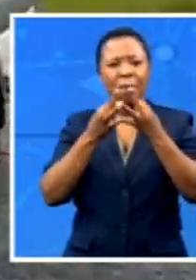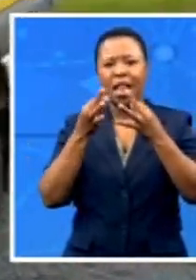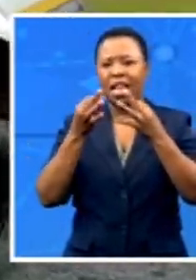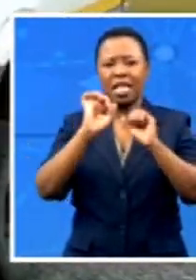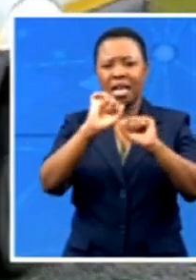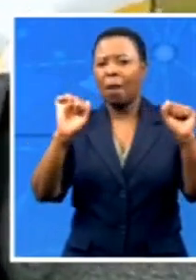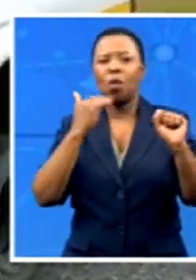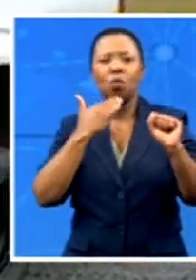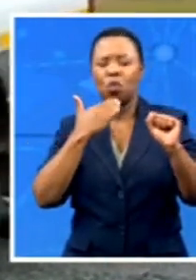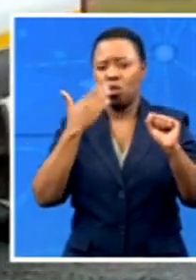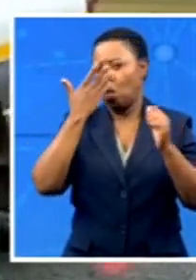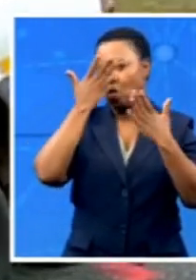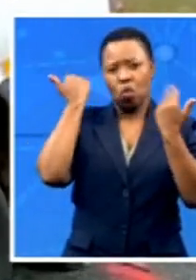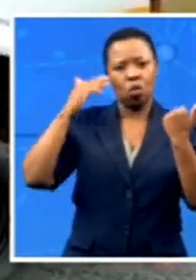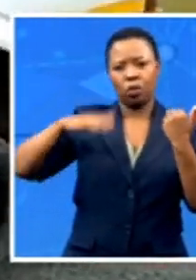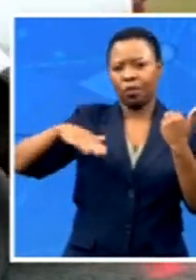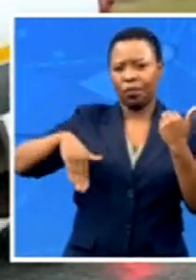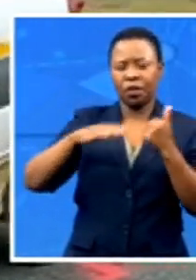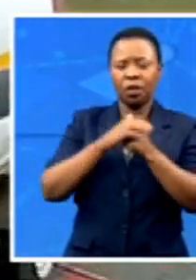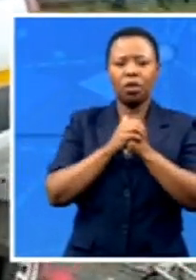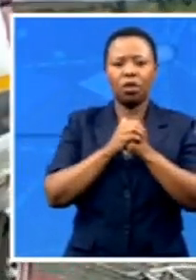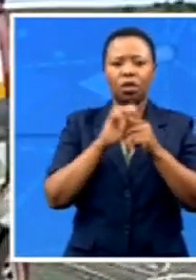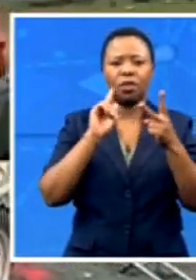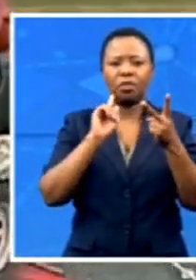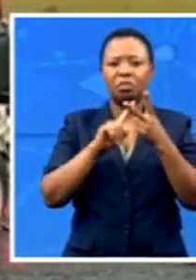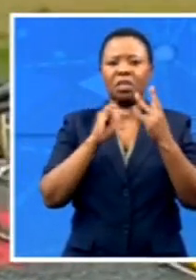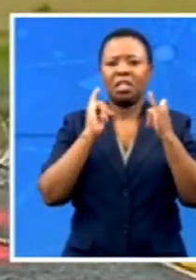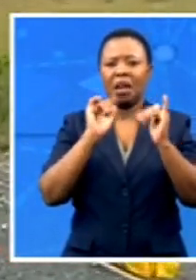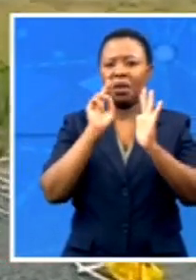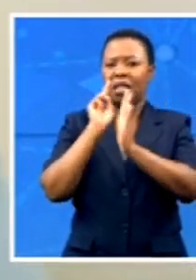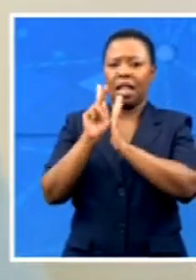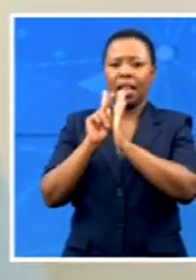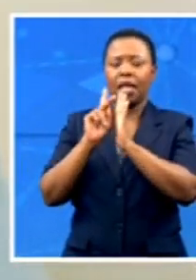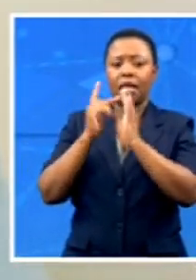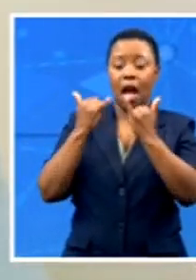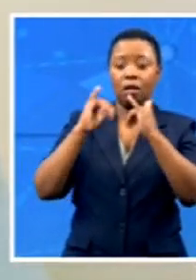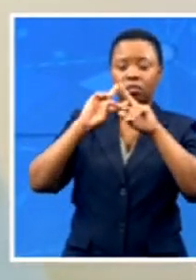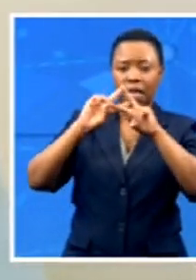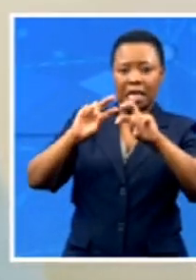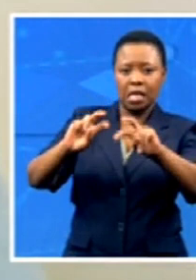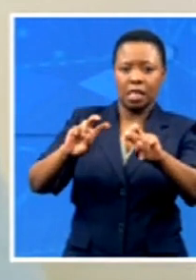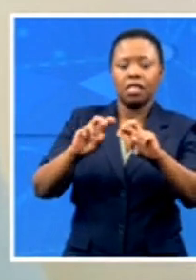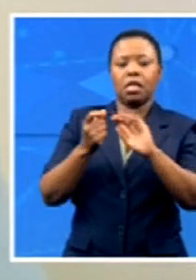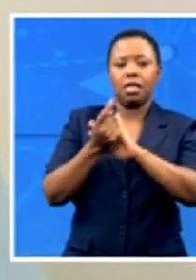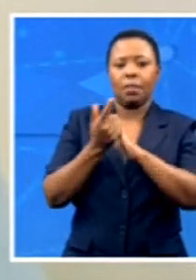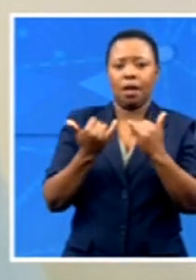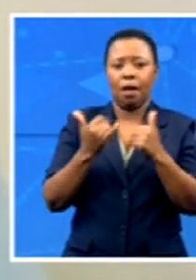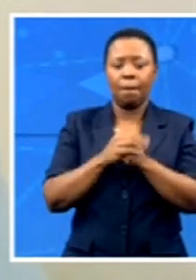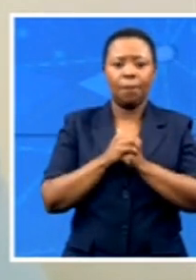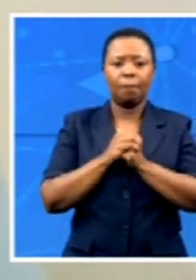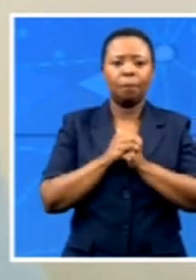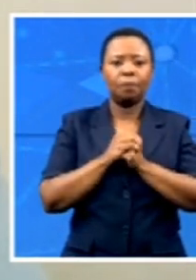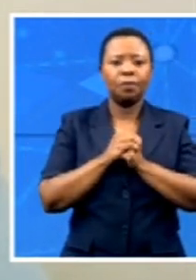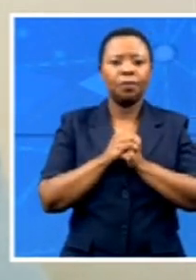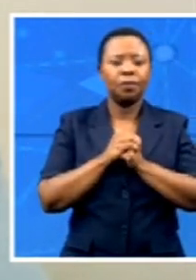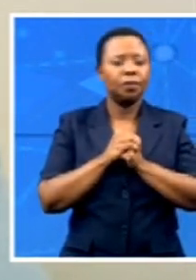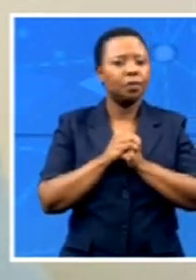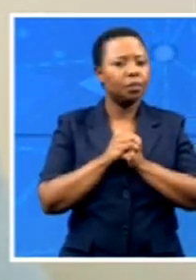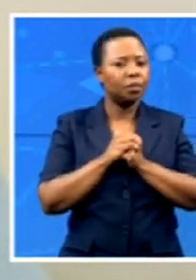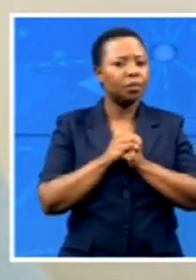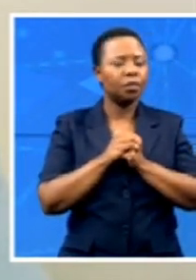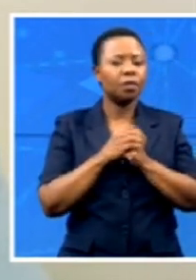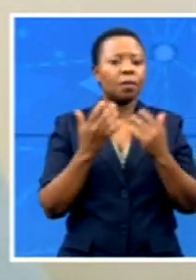culpable homicide is being investigated. R57 at about 1 a.m. this morning. On arrival, they